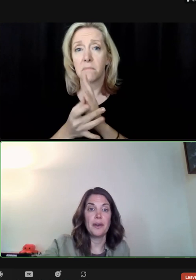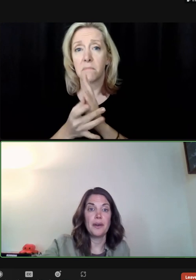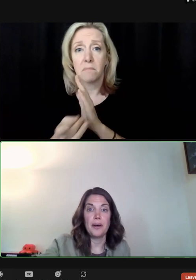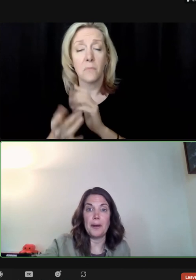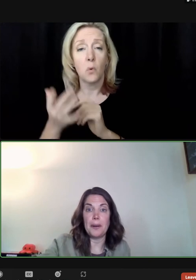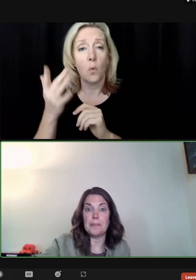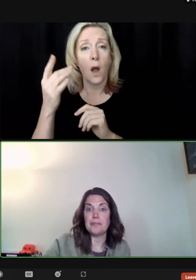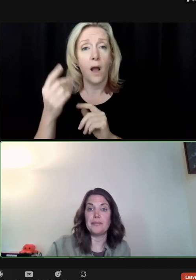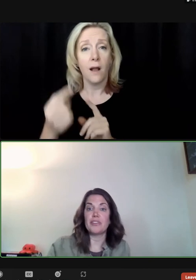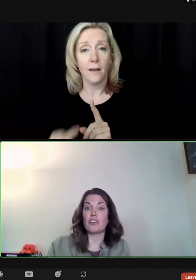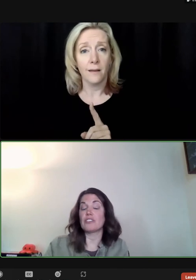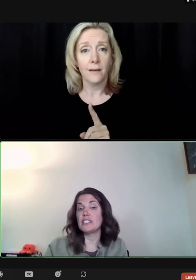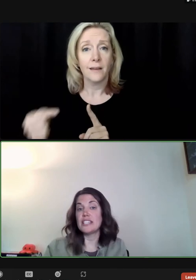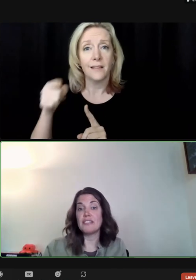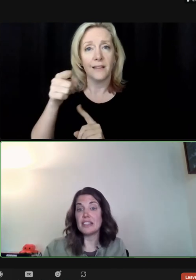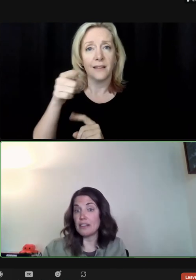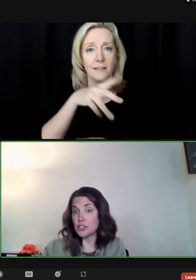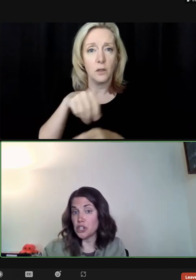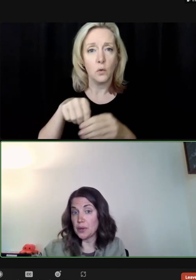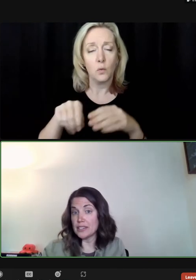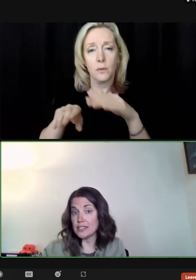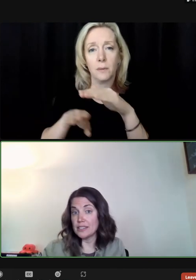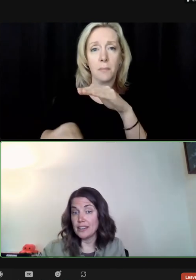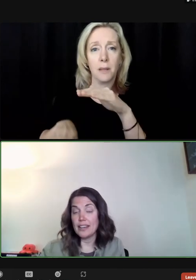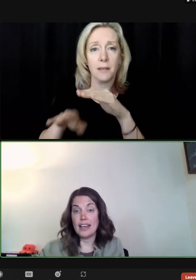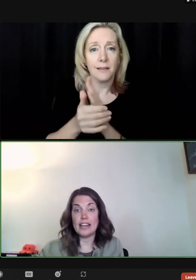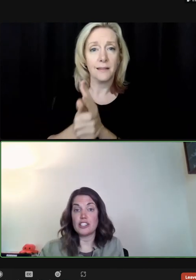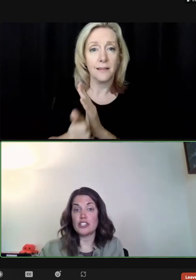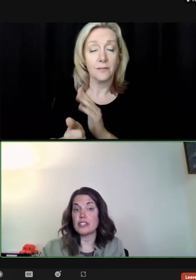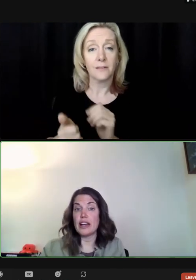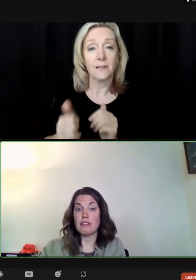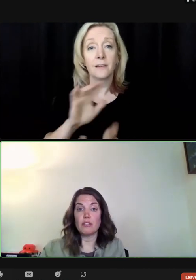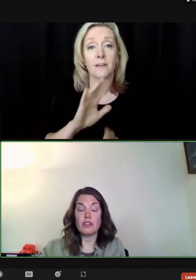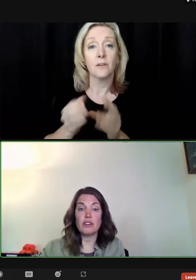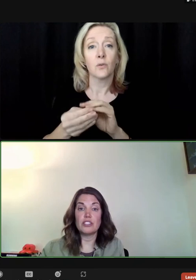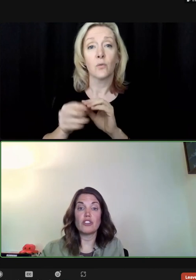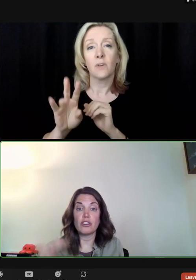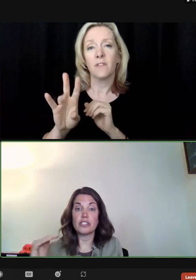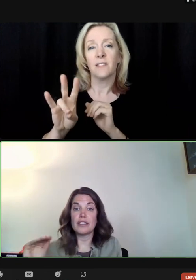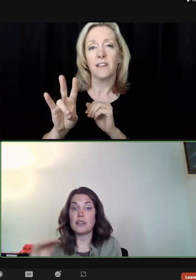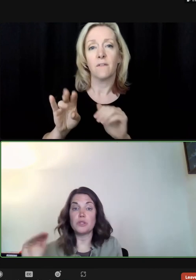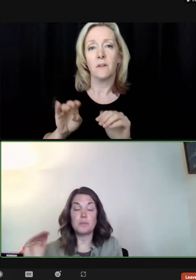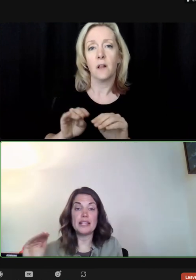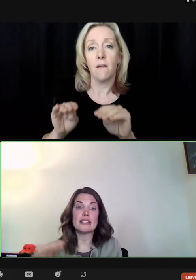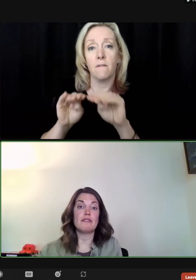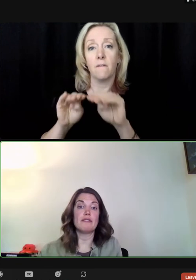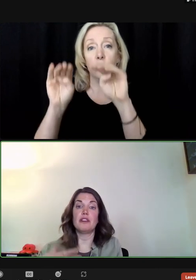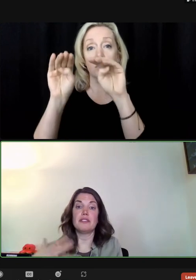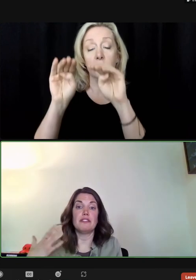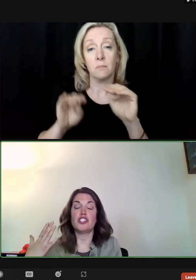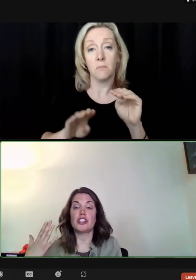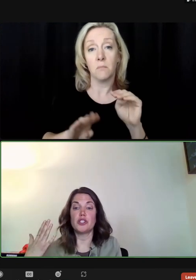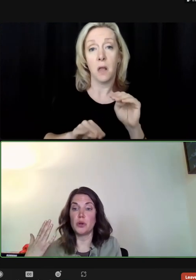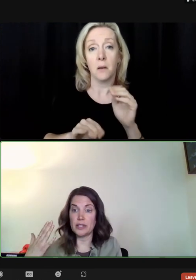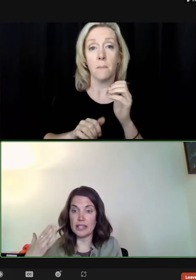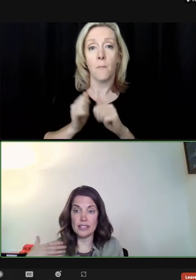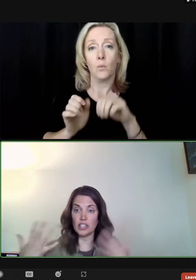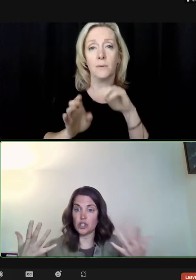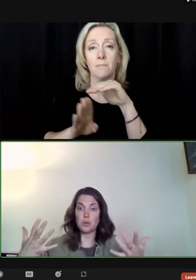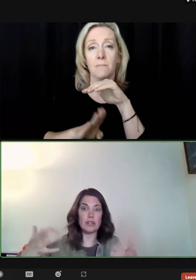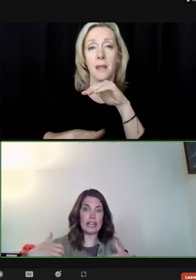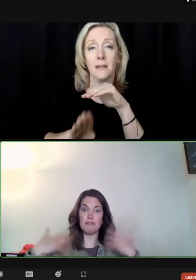skills. There are 7 levels to it, and it starts at the most basic level of even